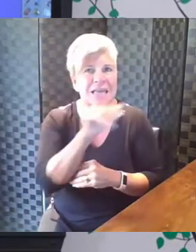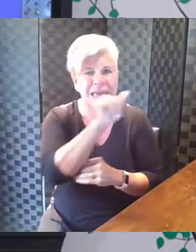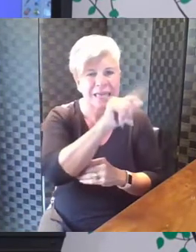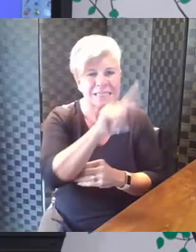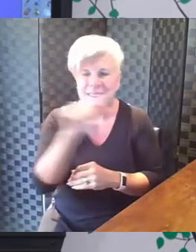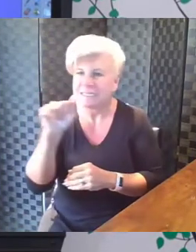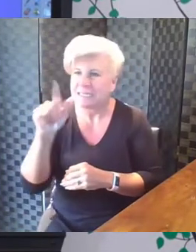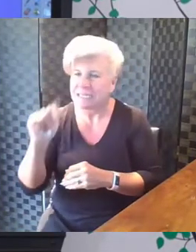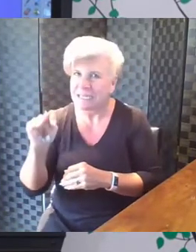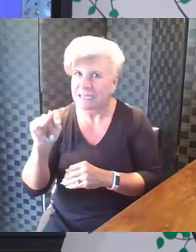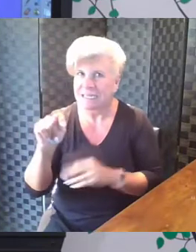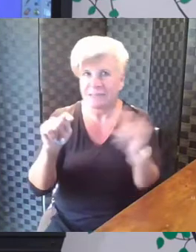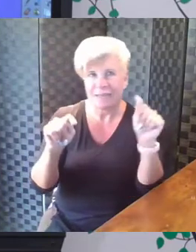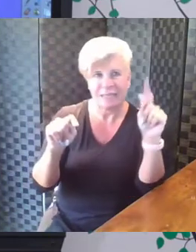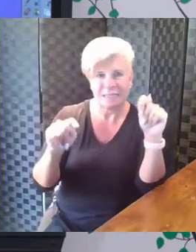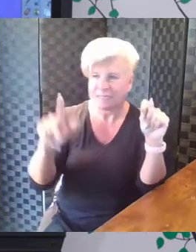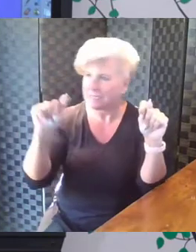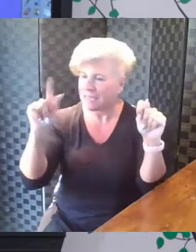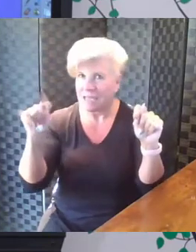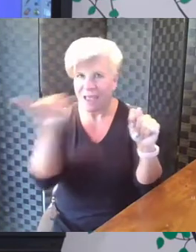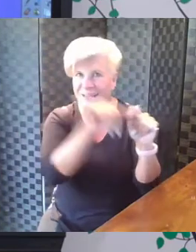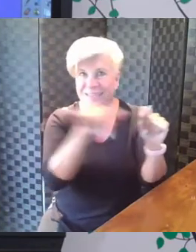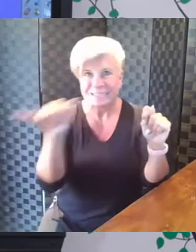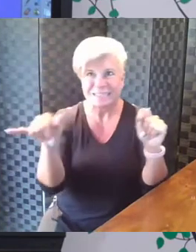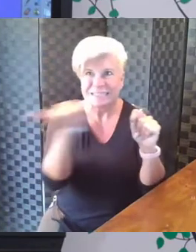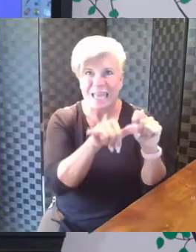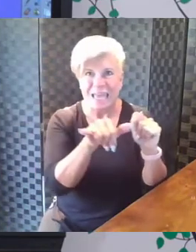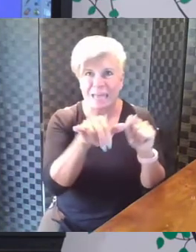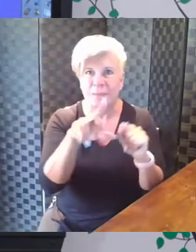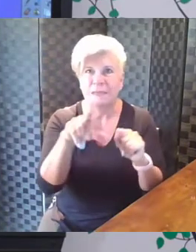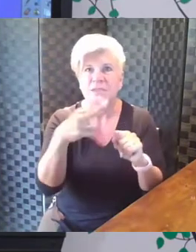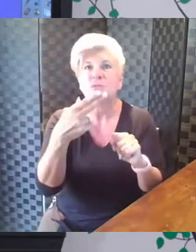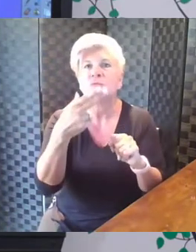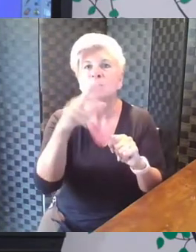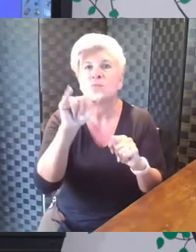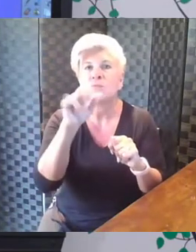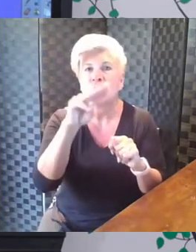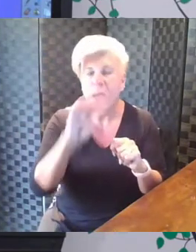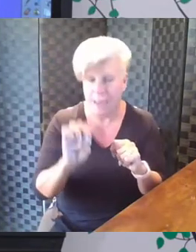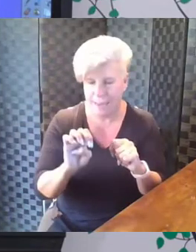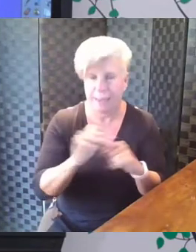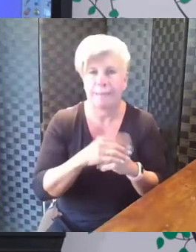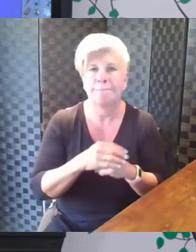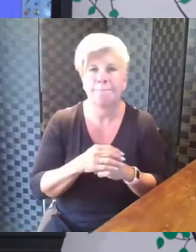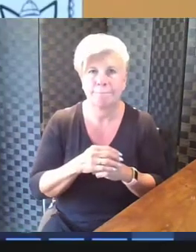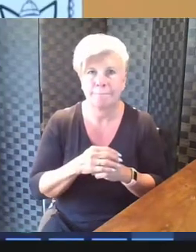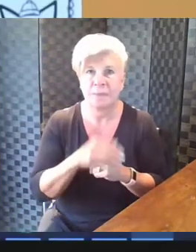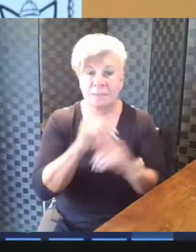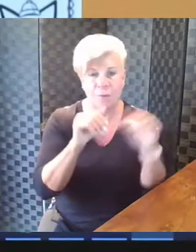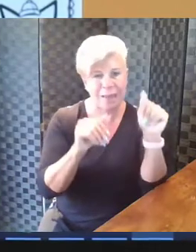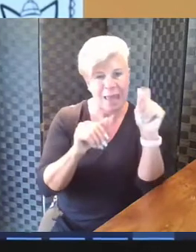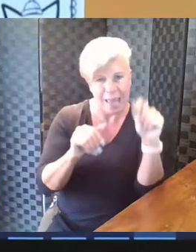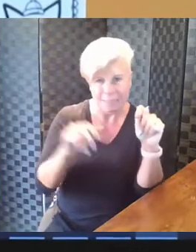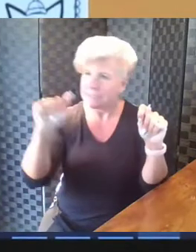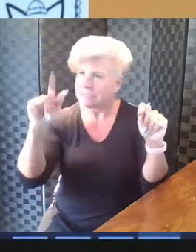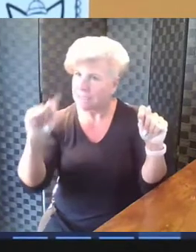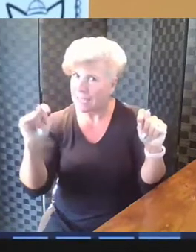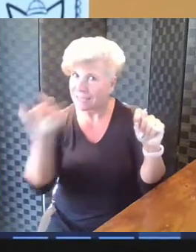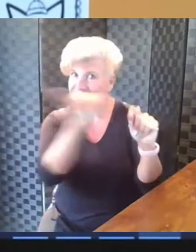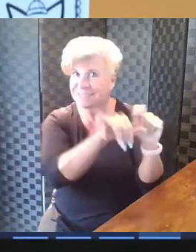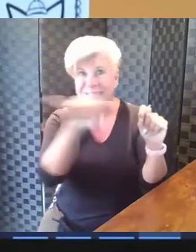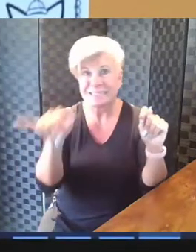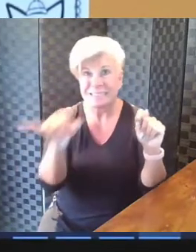rhyme a word, it has the same sound at the ending. So at and at, they rhyme because